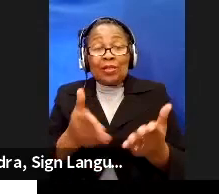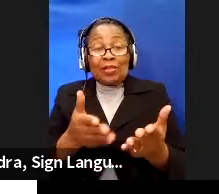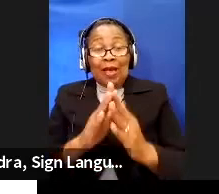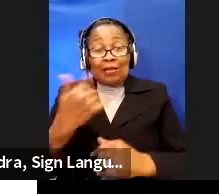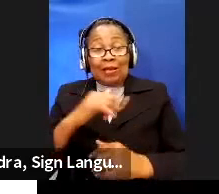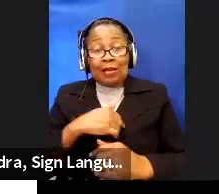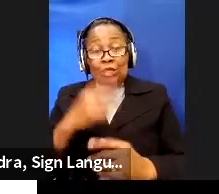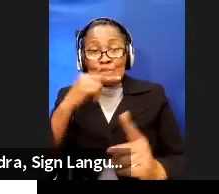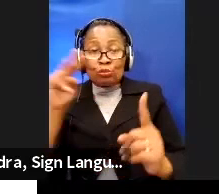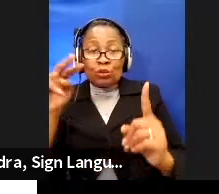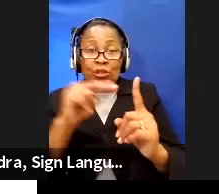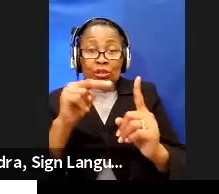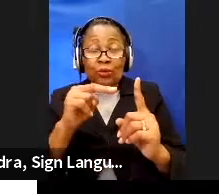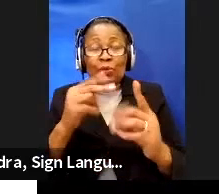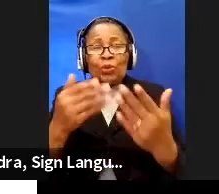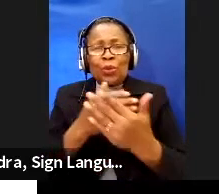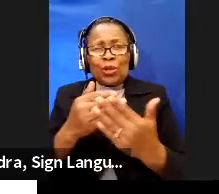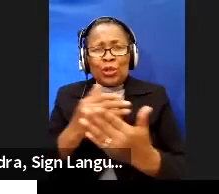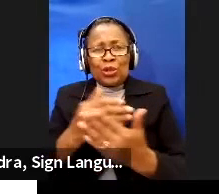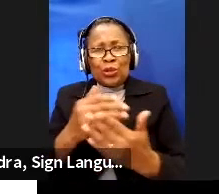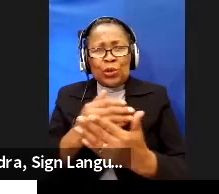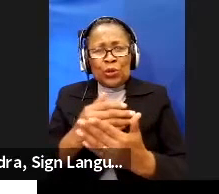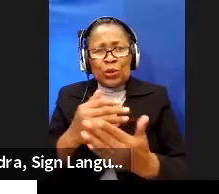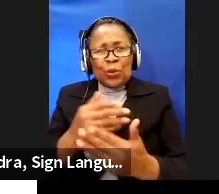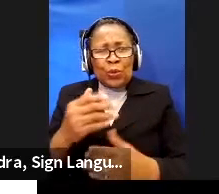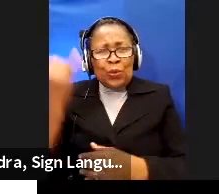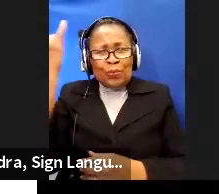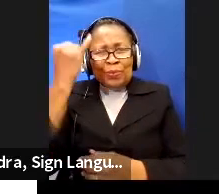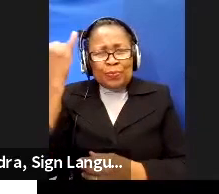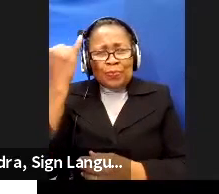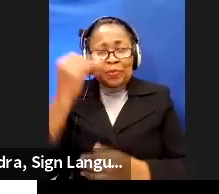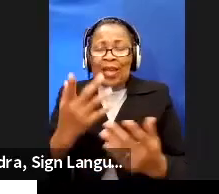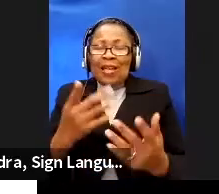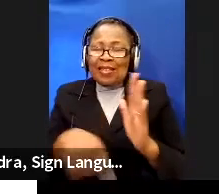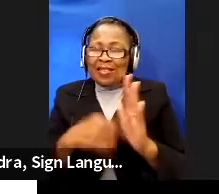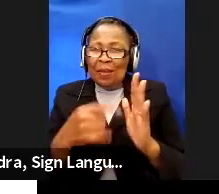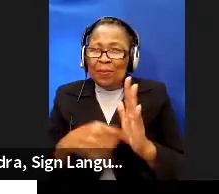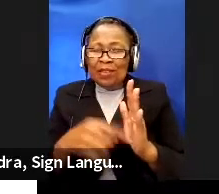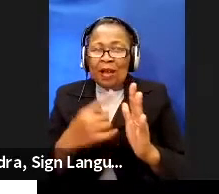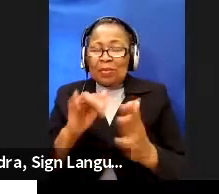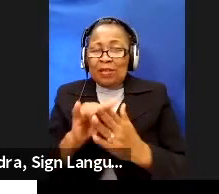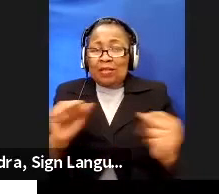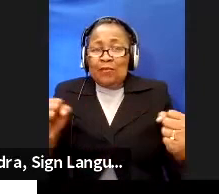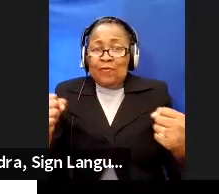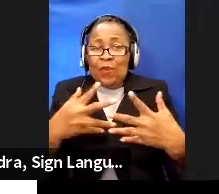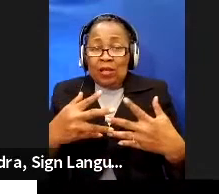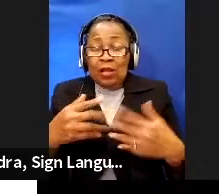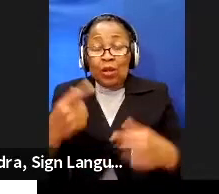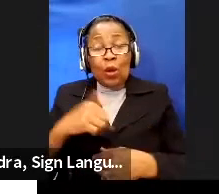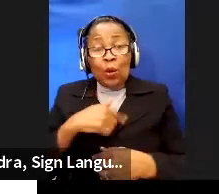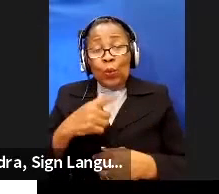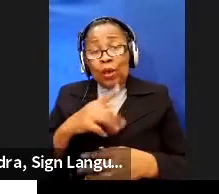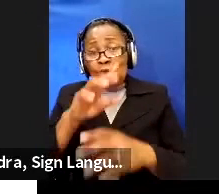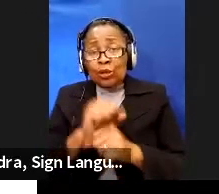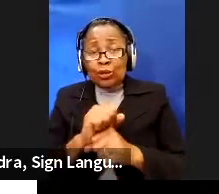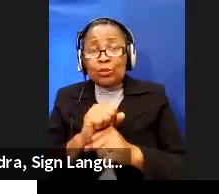disability through a new lens. And this lens can sometimes be really frightening because we're so used to looking at